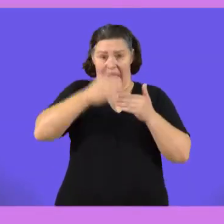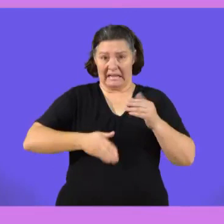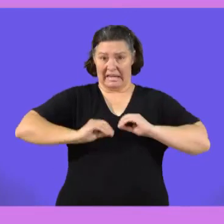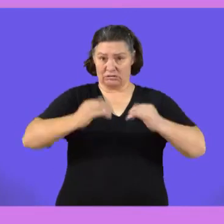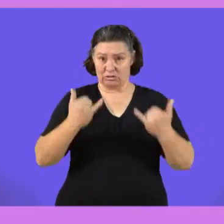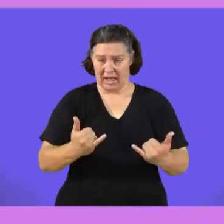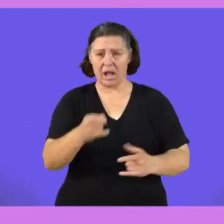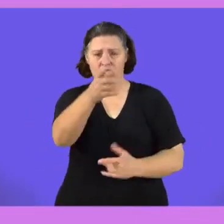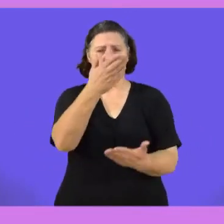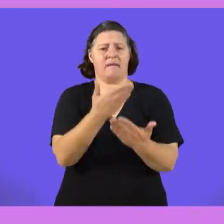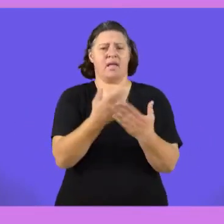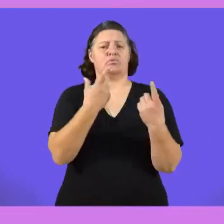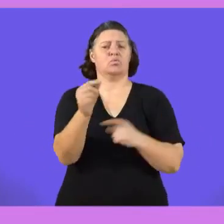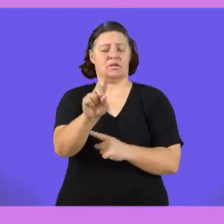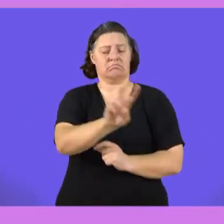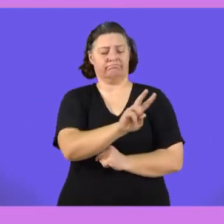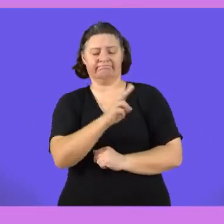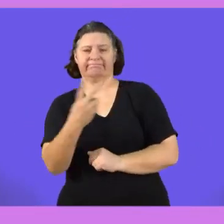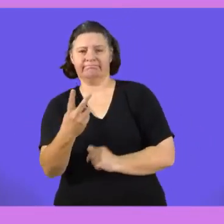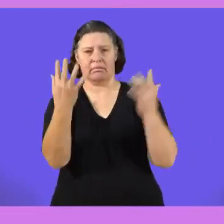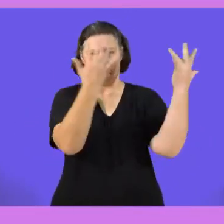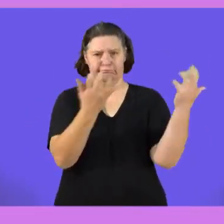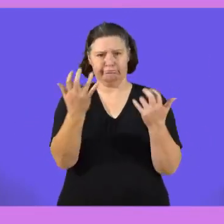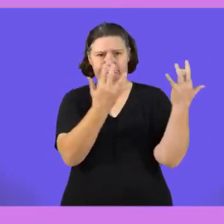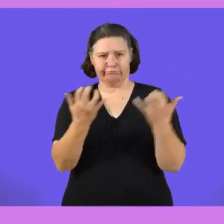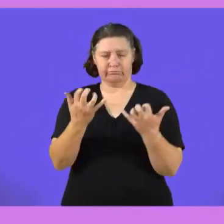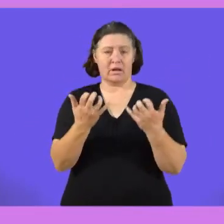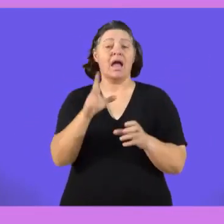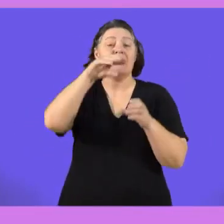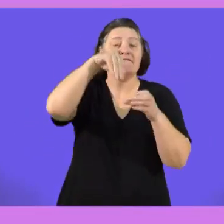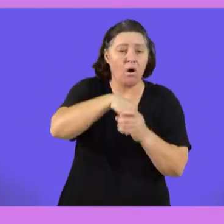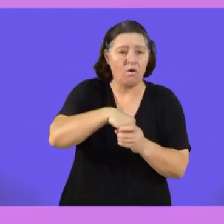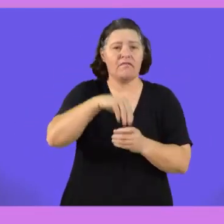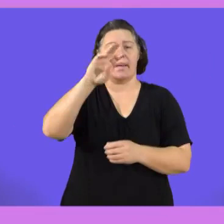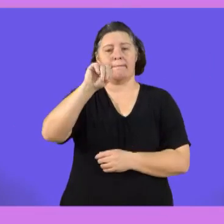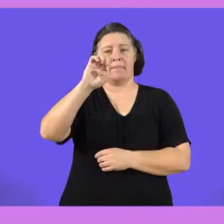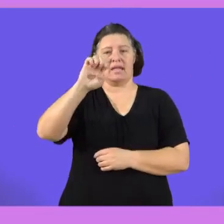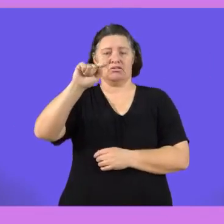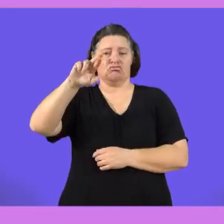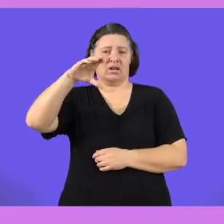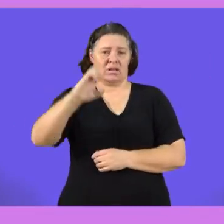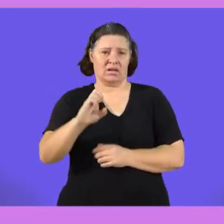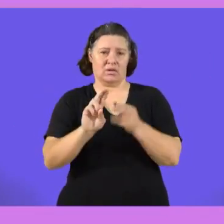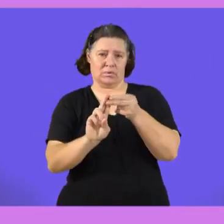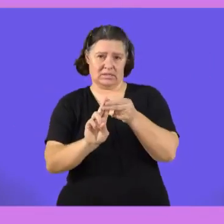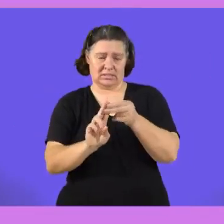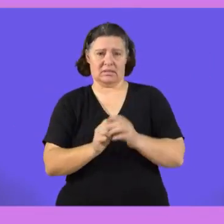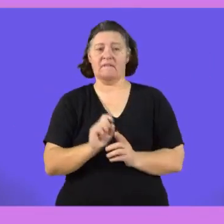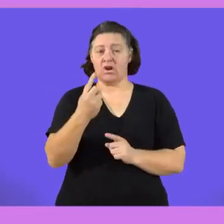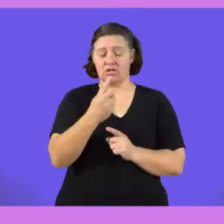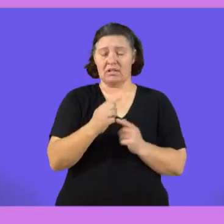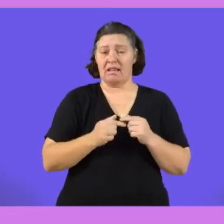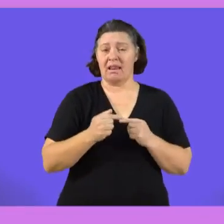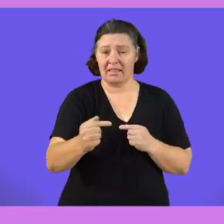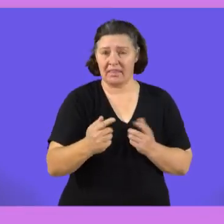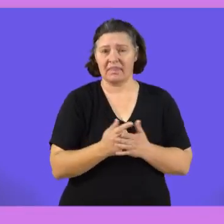this lesson, you should be able to do conversions and calculations involving metric units of, first of all,